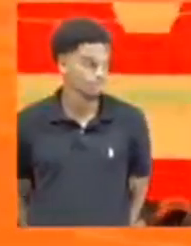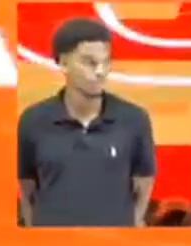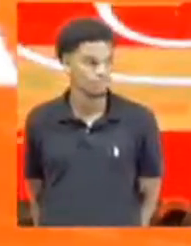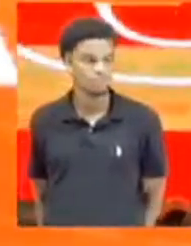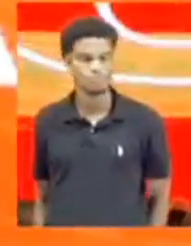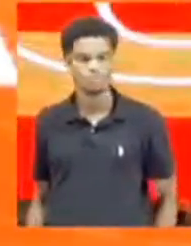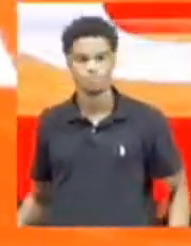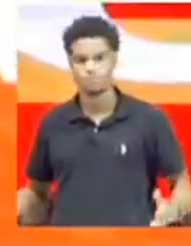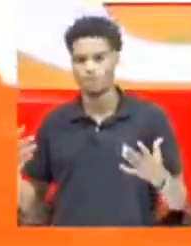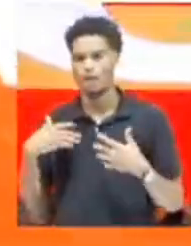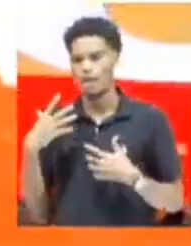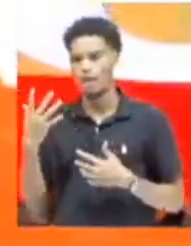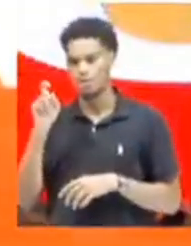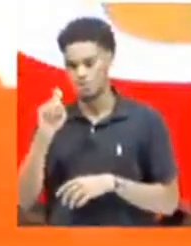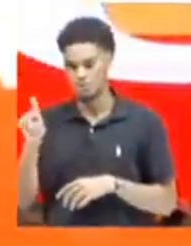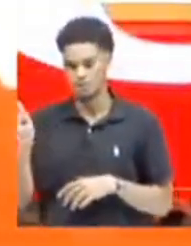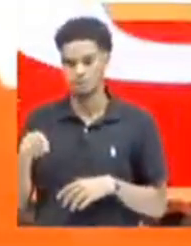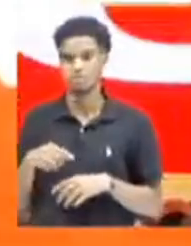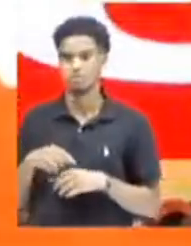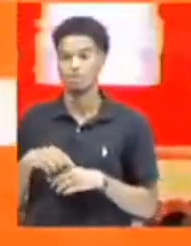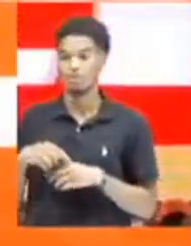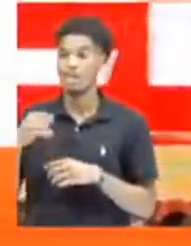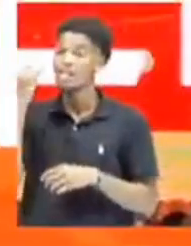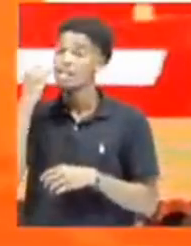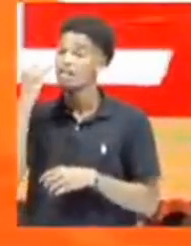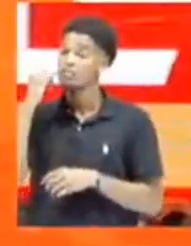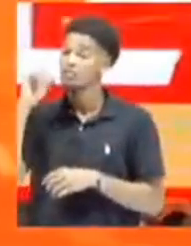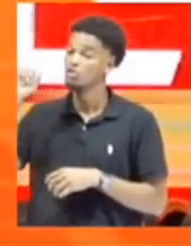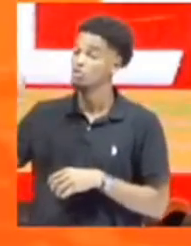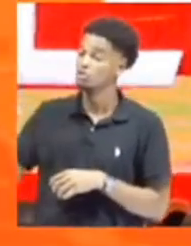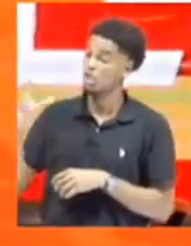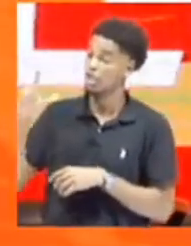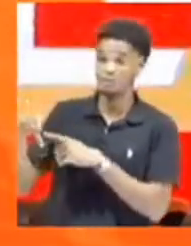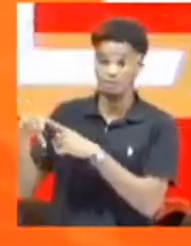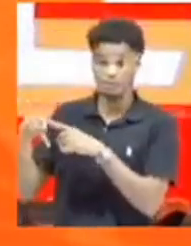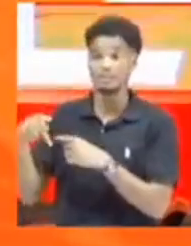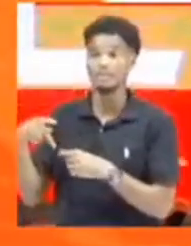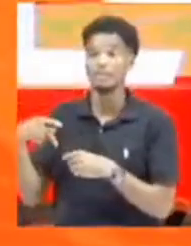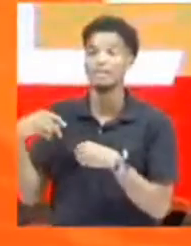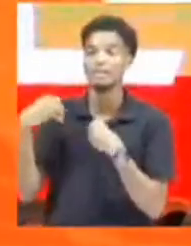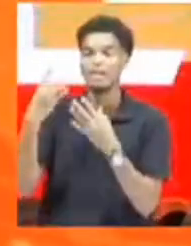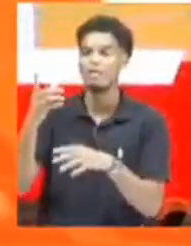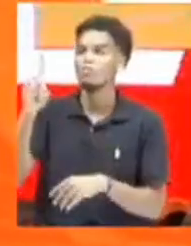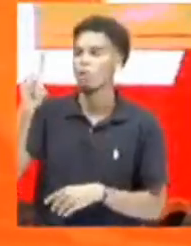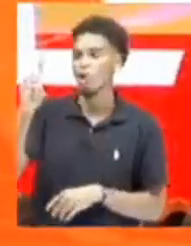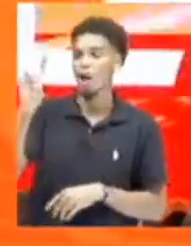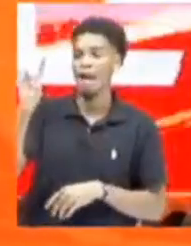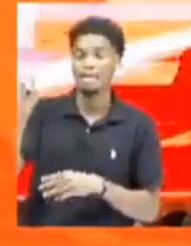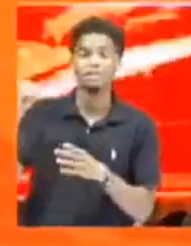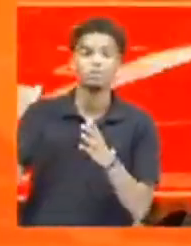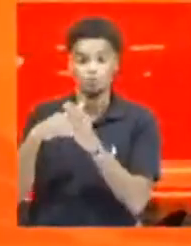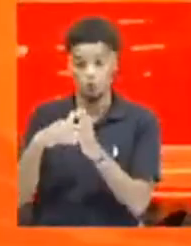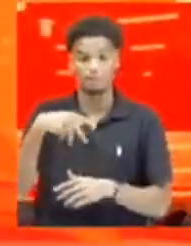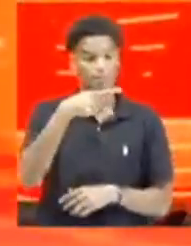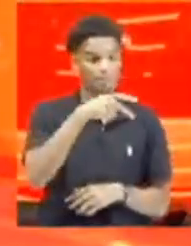When the JLP give 180,000 and the PNP give 246,000